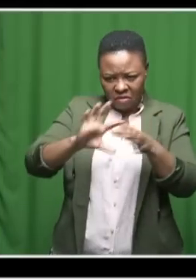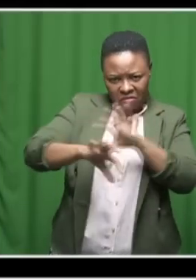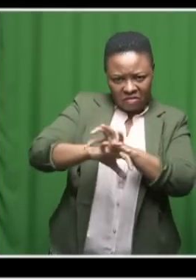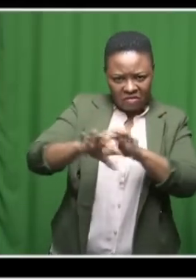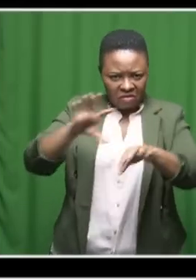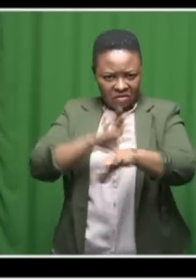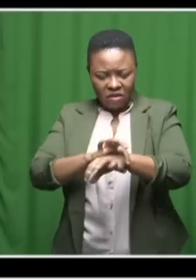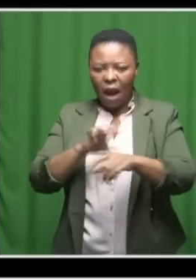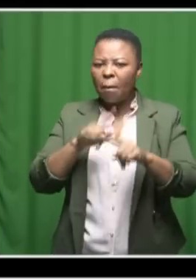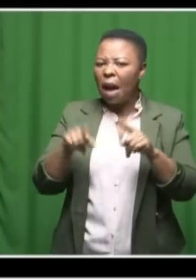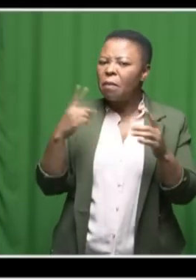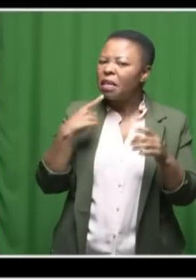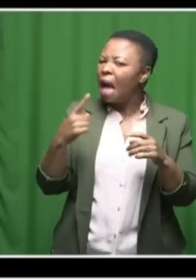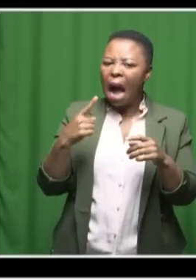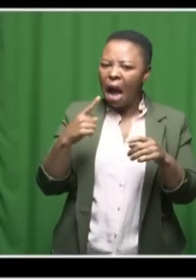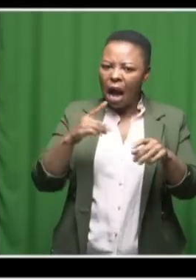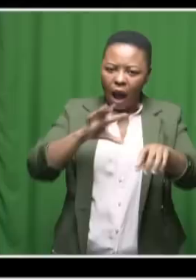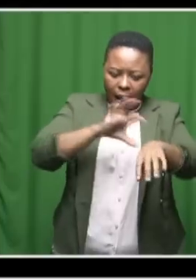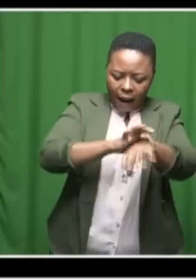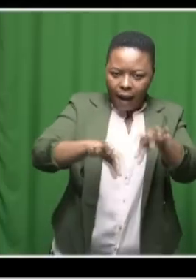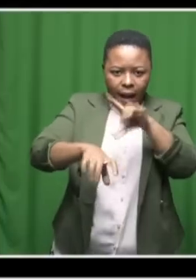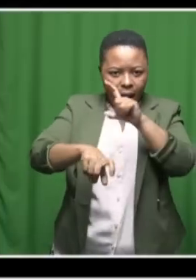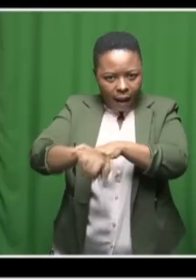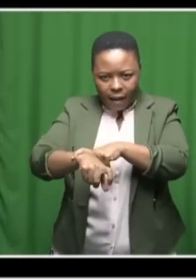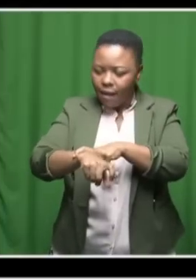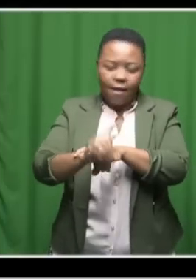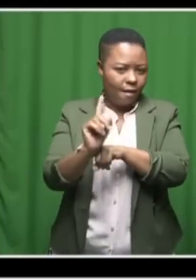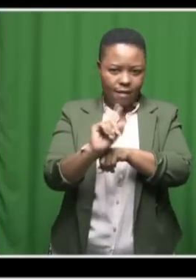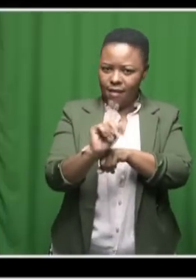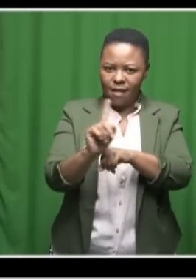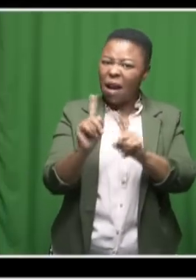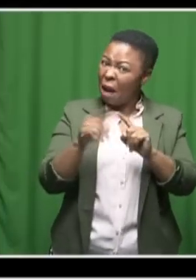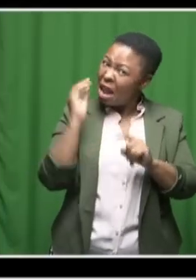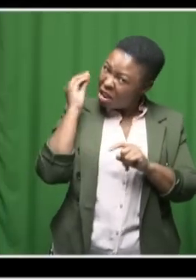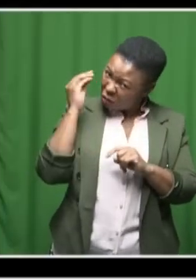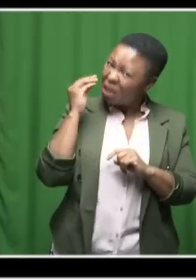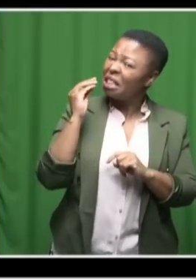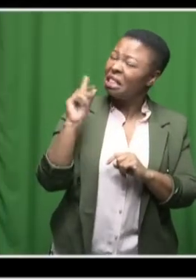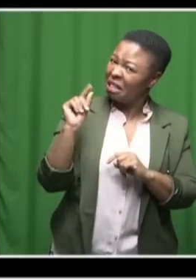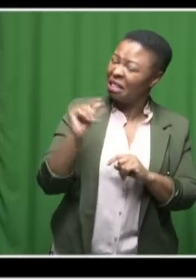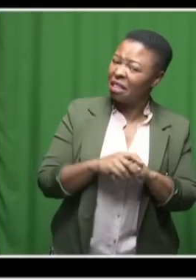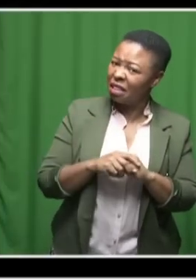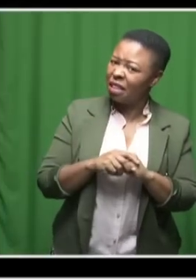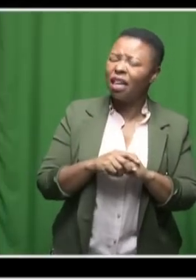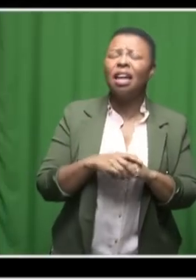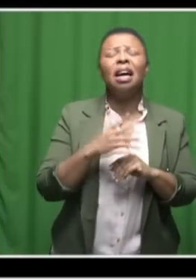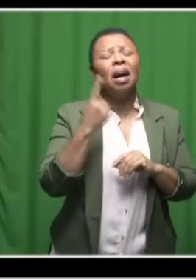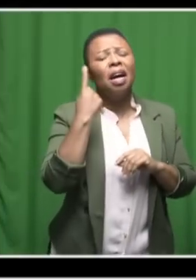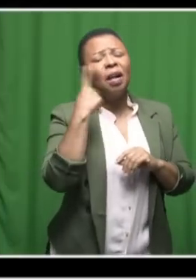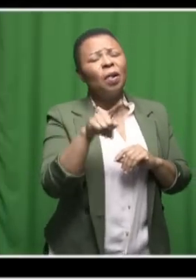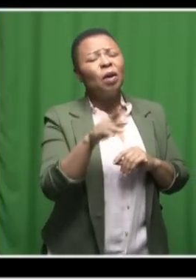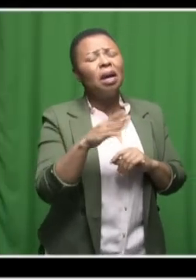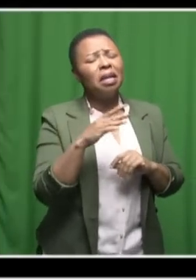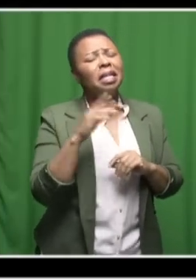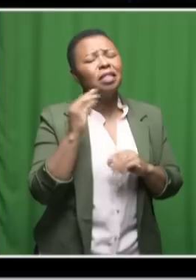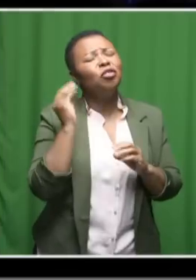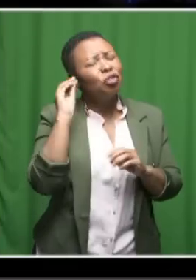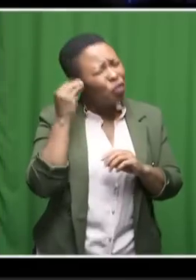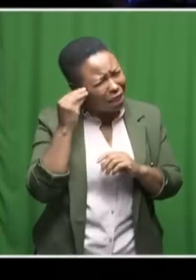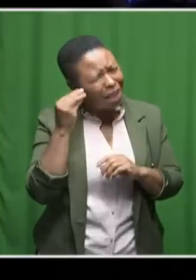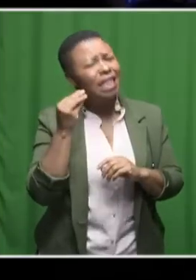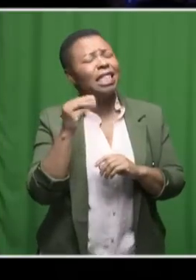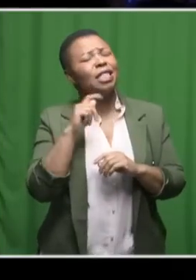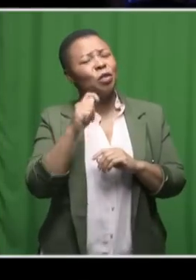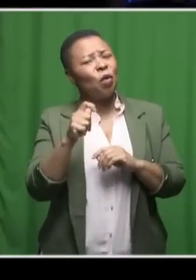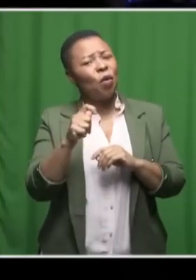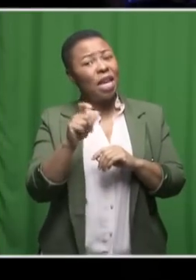going to handcuff him? Yeah, but anyway, it's going to be interesting. But you know, human beings are interesting. Yeah.